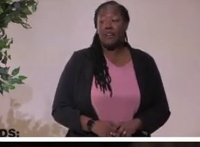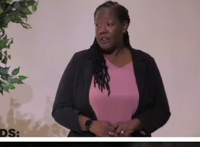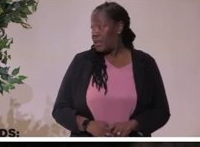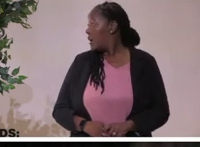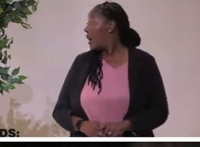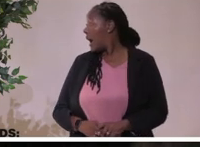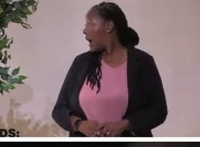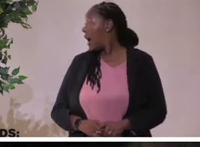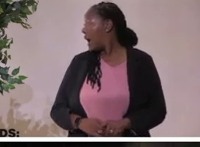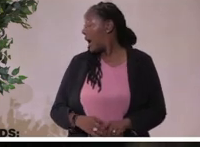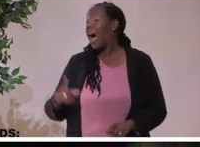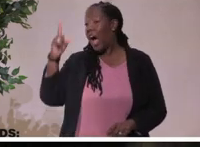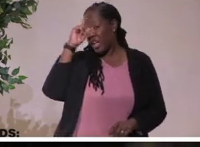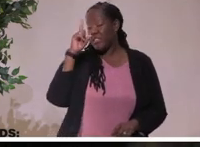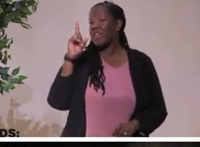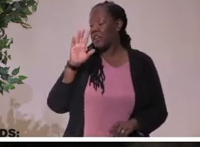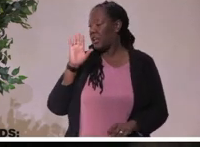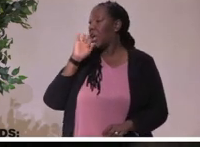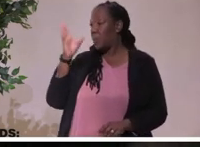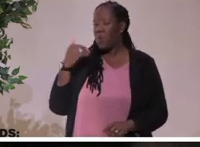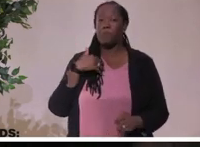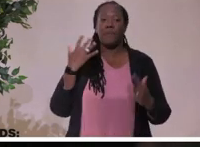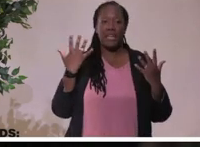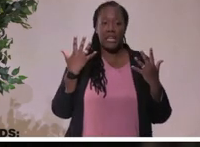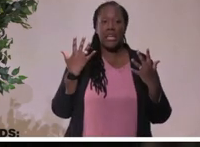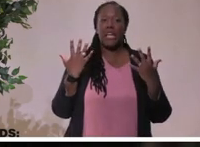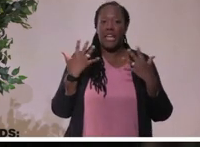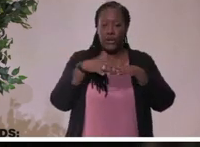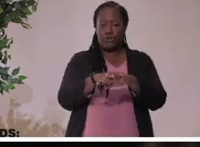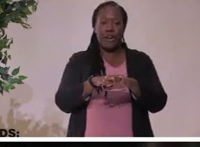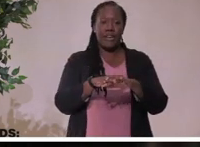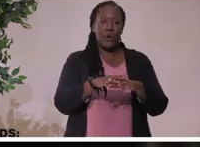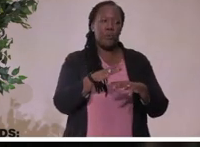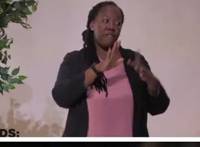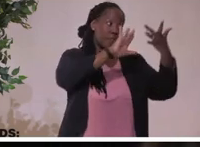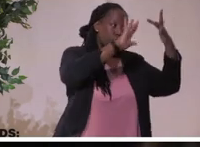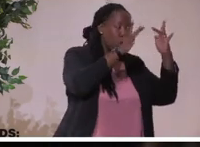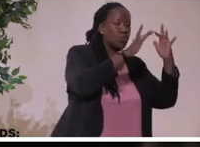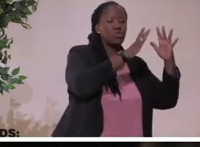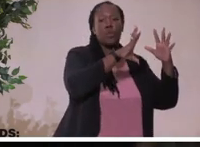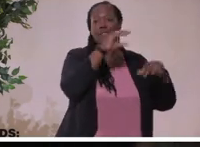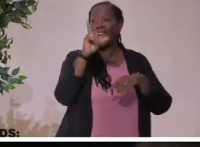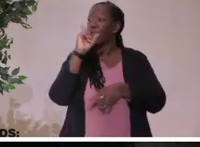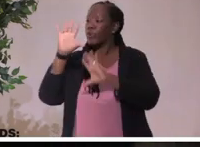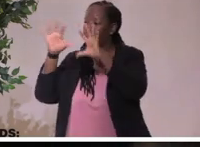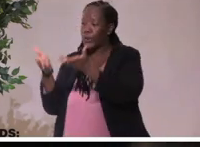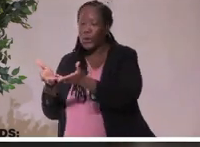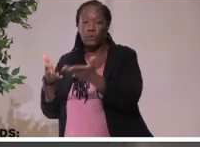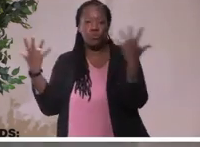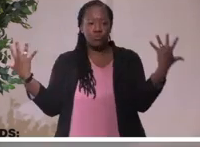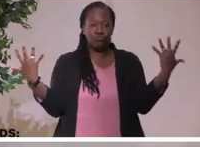metaverse, we are integrating the virtual and real world to bring people closer